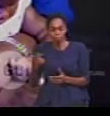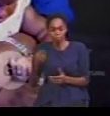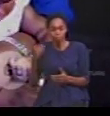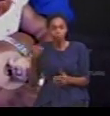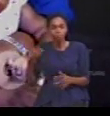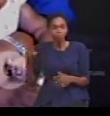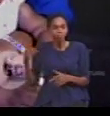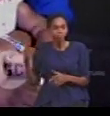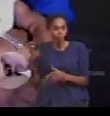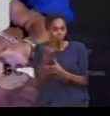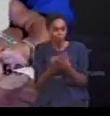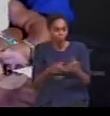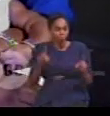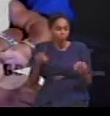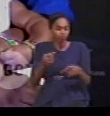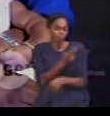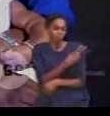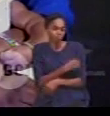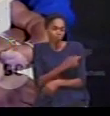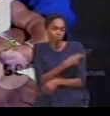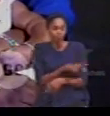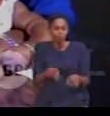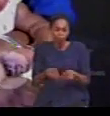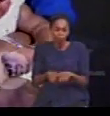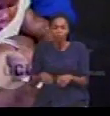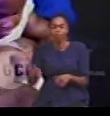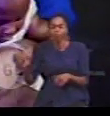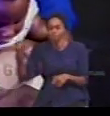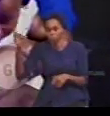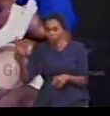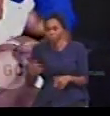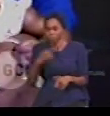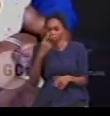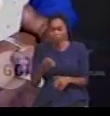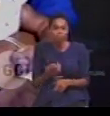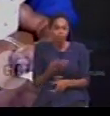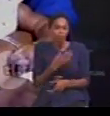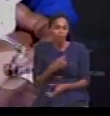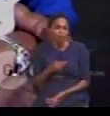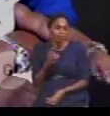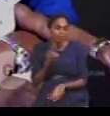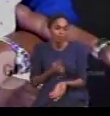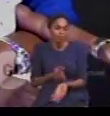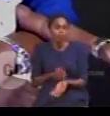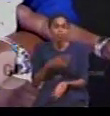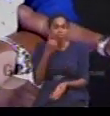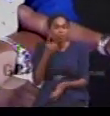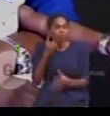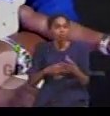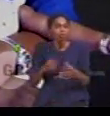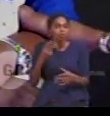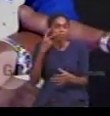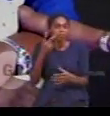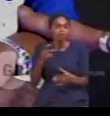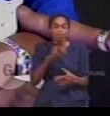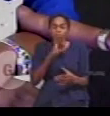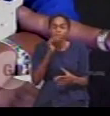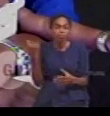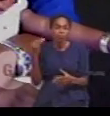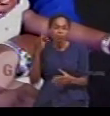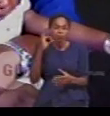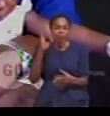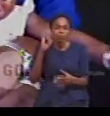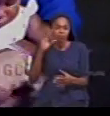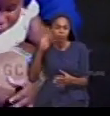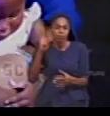to hospital to check, as the man of God said. Then the doctor said what he saw was a fibroid. I told